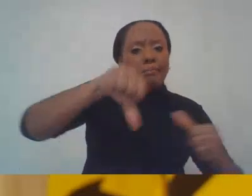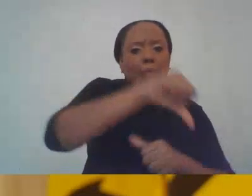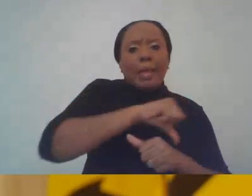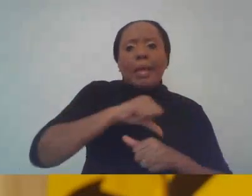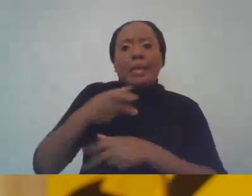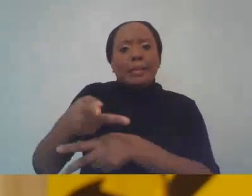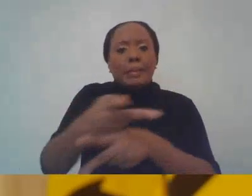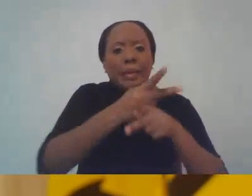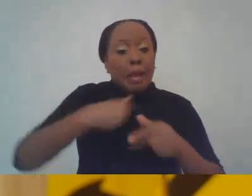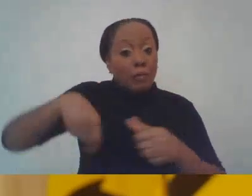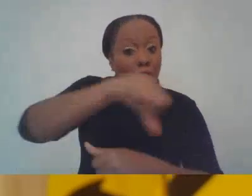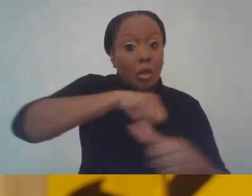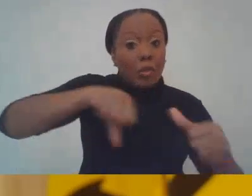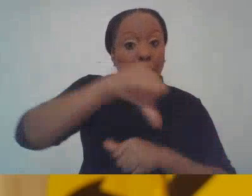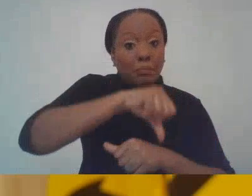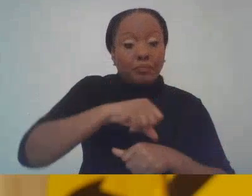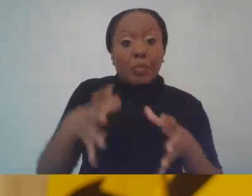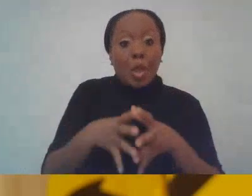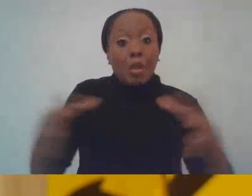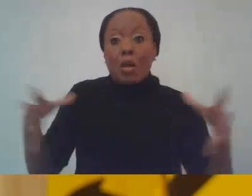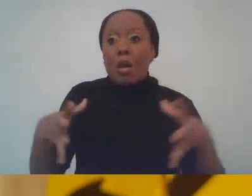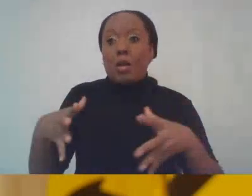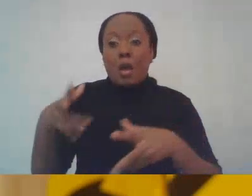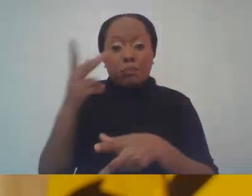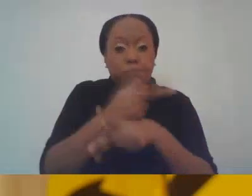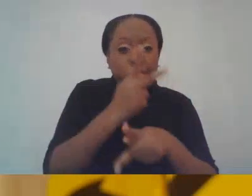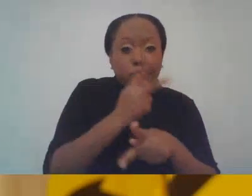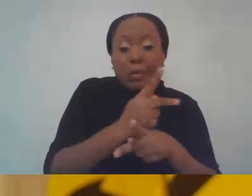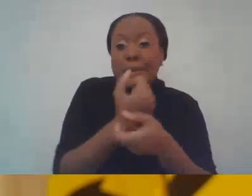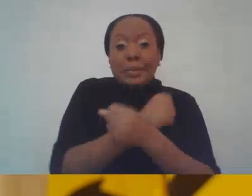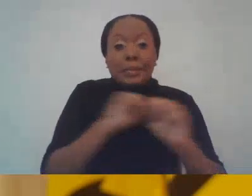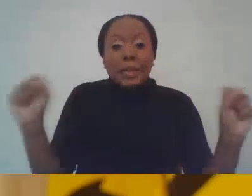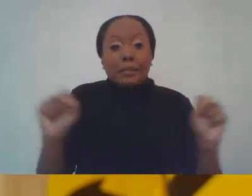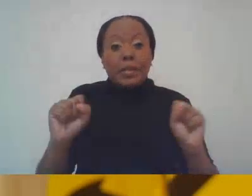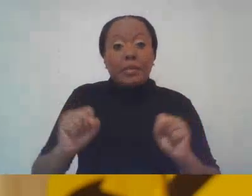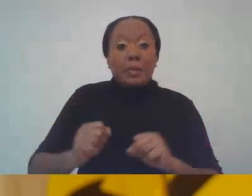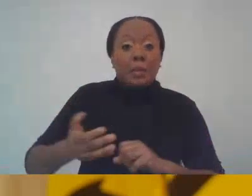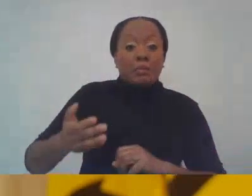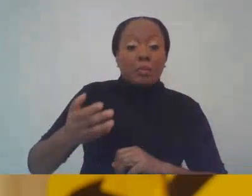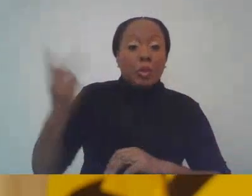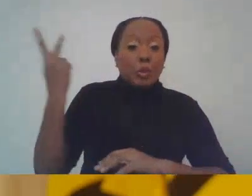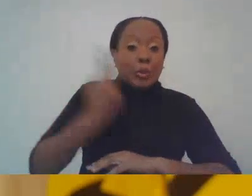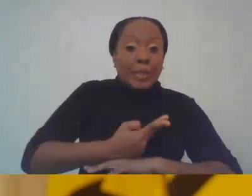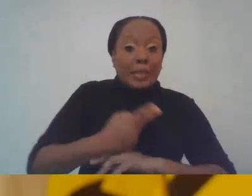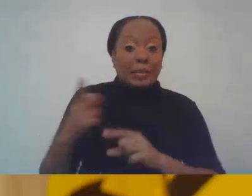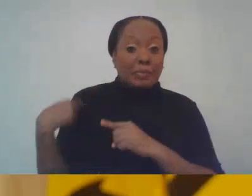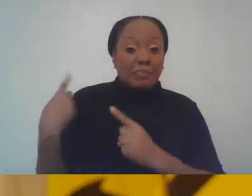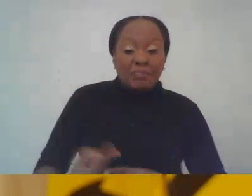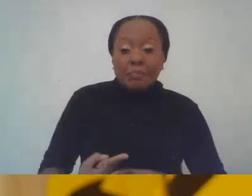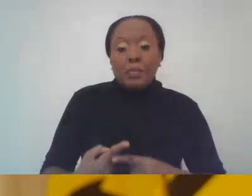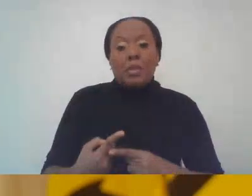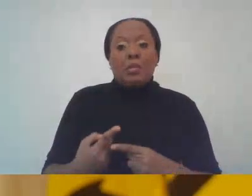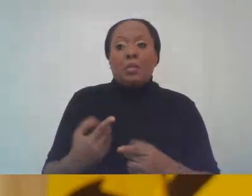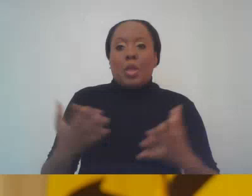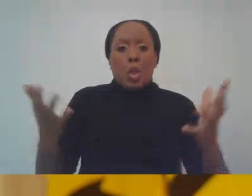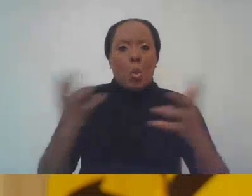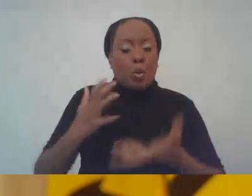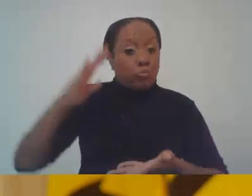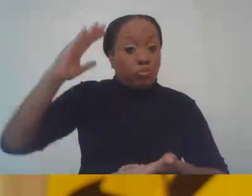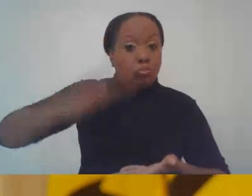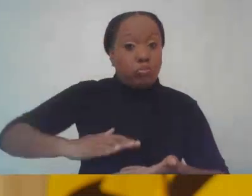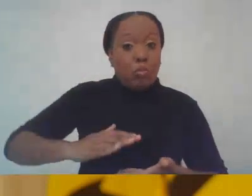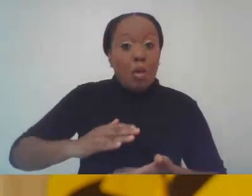keeper. We have taken a number of precautions over the course of the last 48 hours to reduce the flooding in a number of the